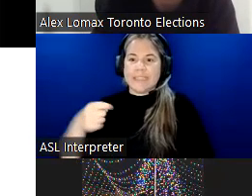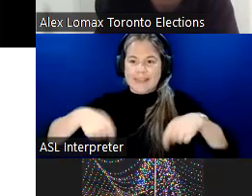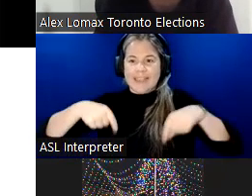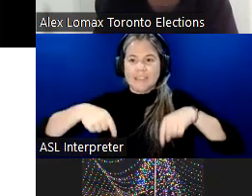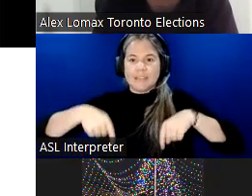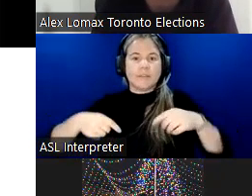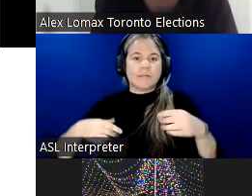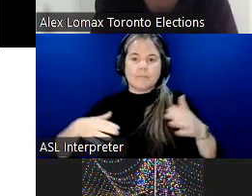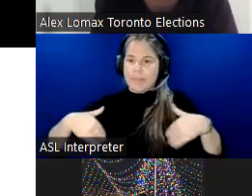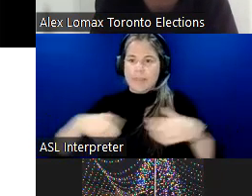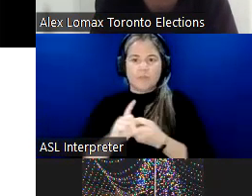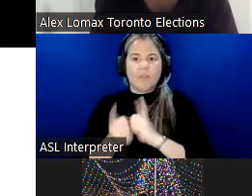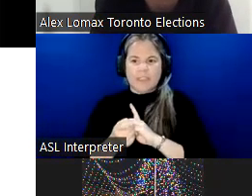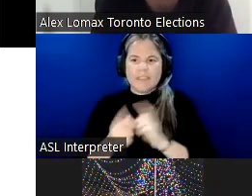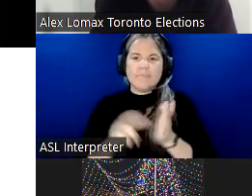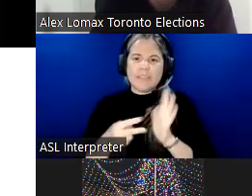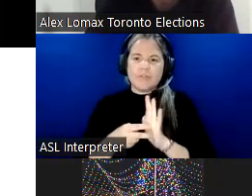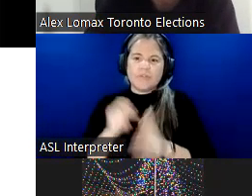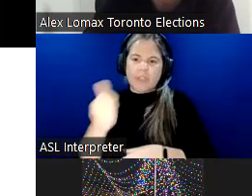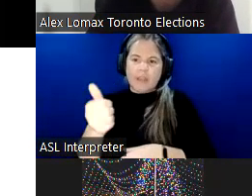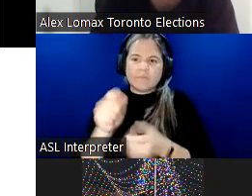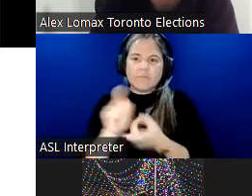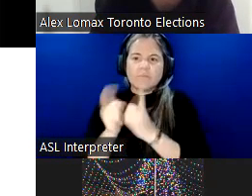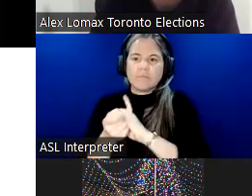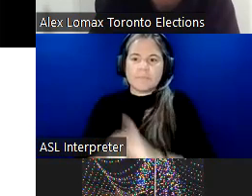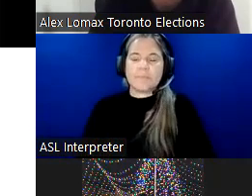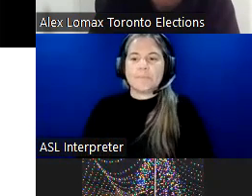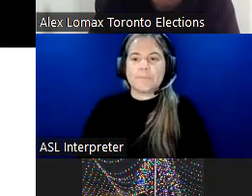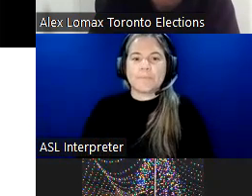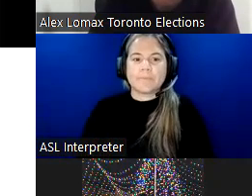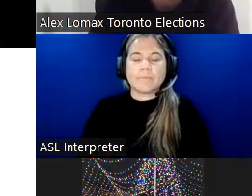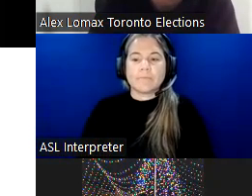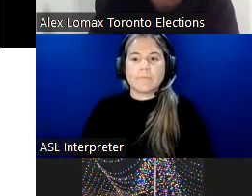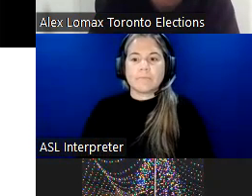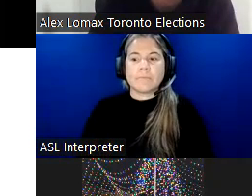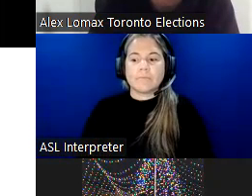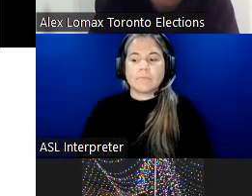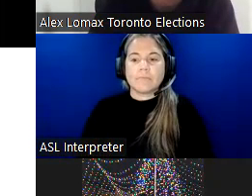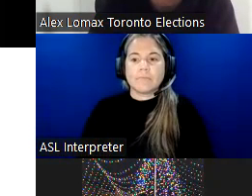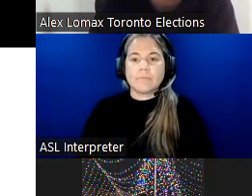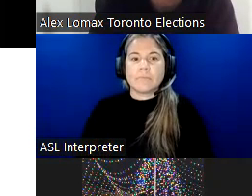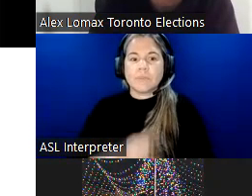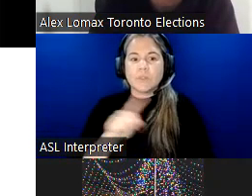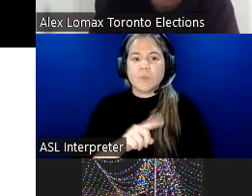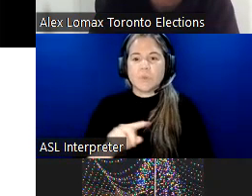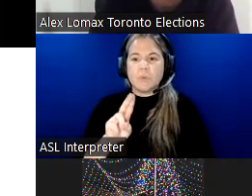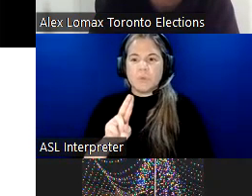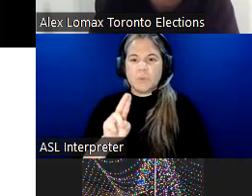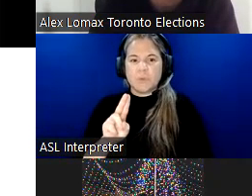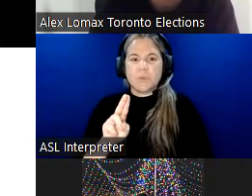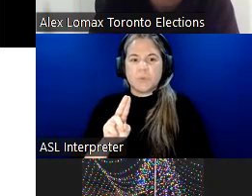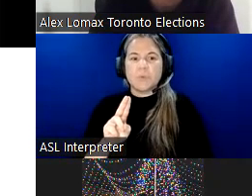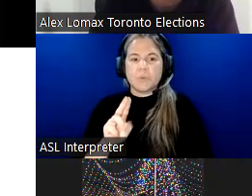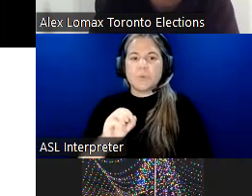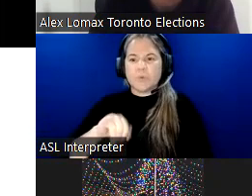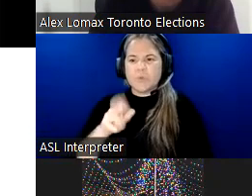translated, so it would be something that you would need to translate yourself. So we need to learn that, right? And then